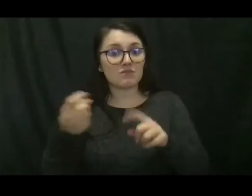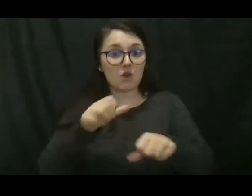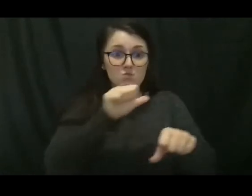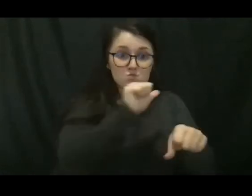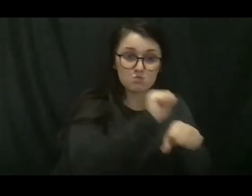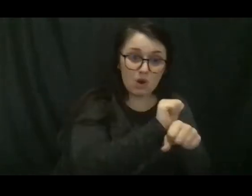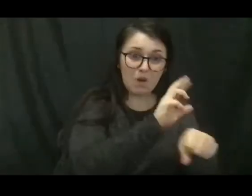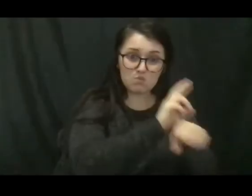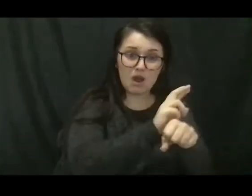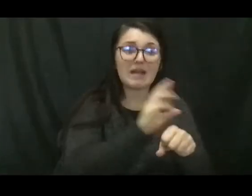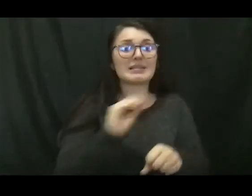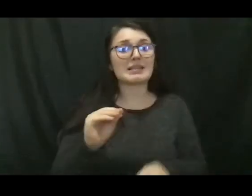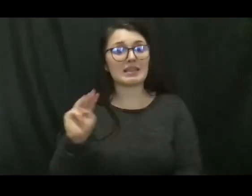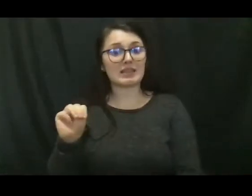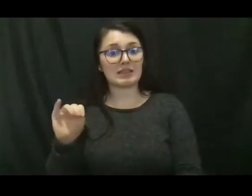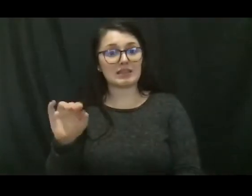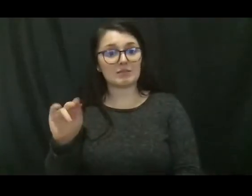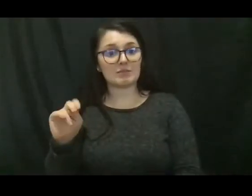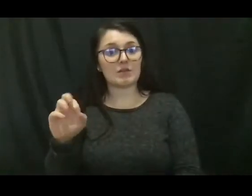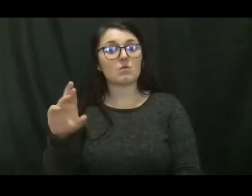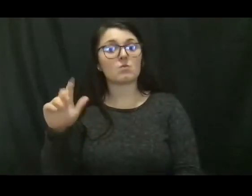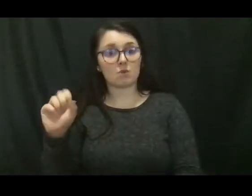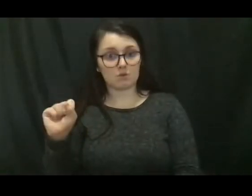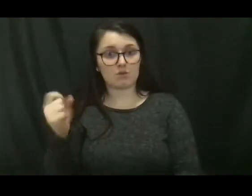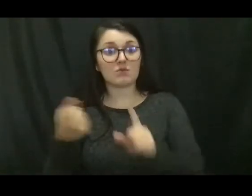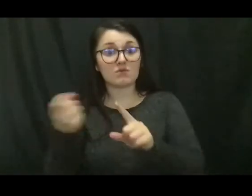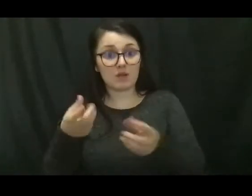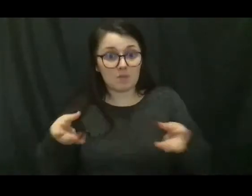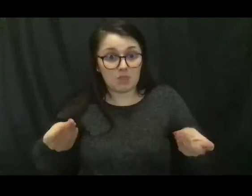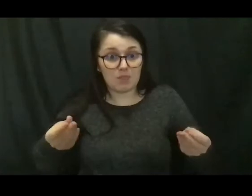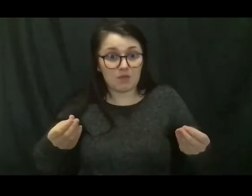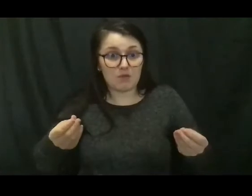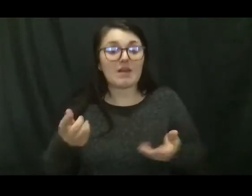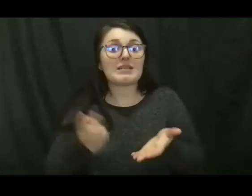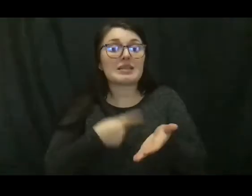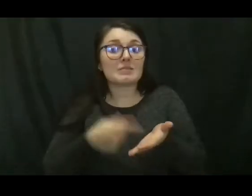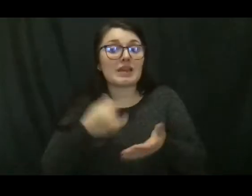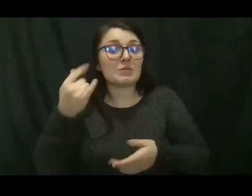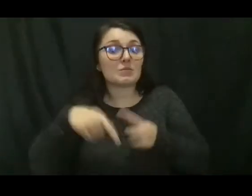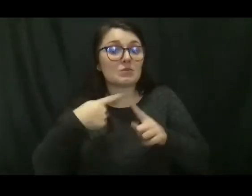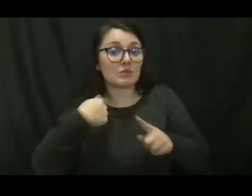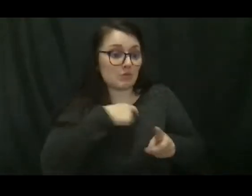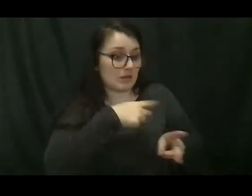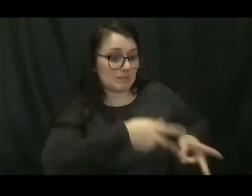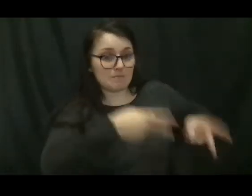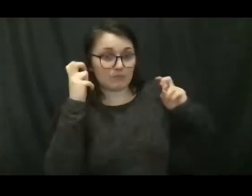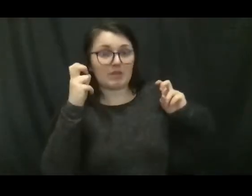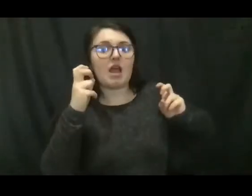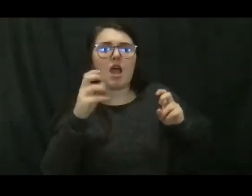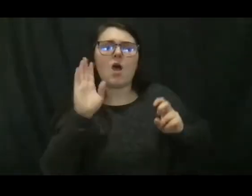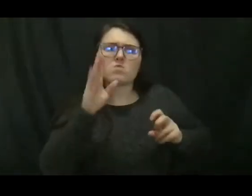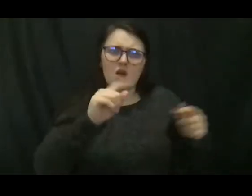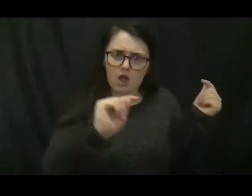And oftentimes when we're taking natural resources from the earth, we leave behind these really ugly scars on the planet. Yes,